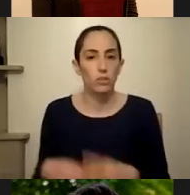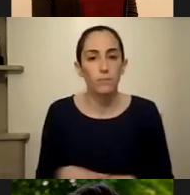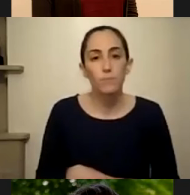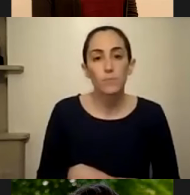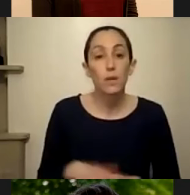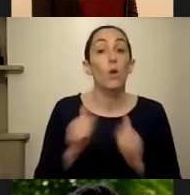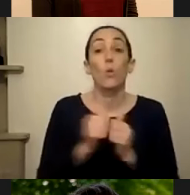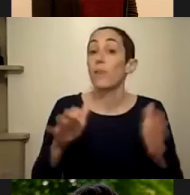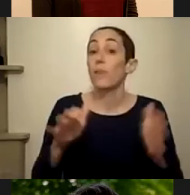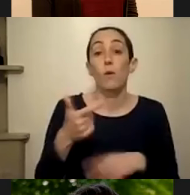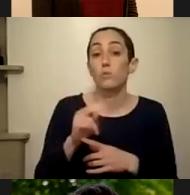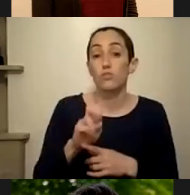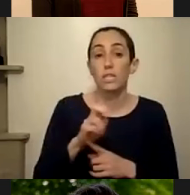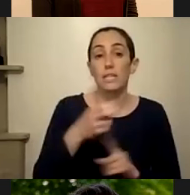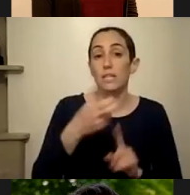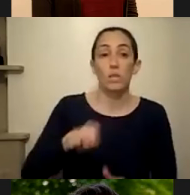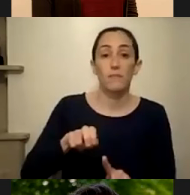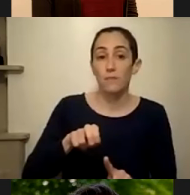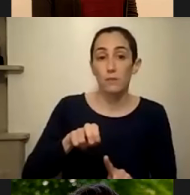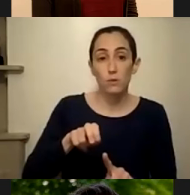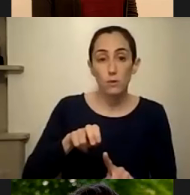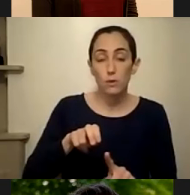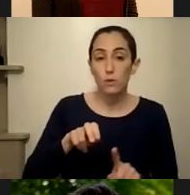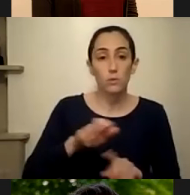transfer or beta kinin to activate the wind signaling,